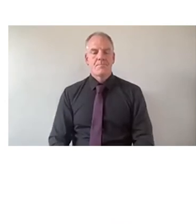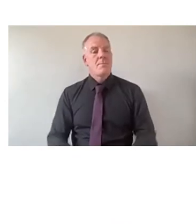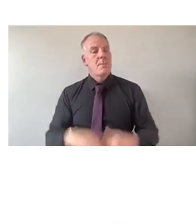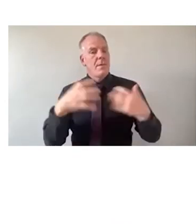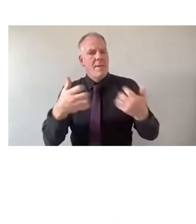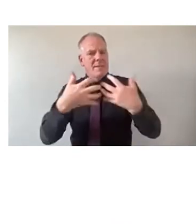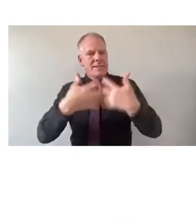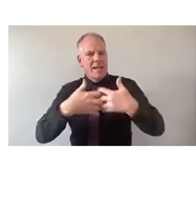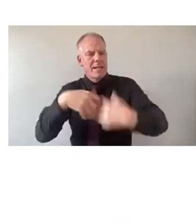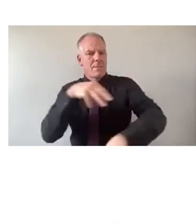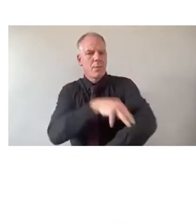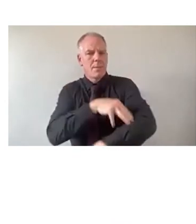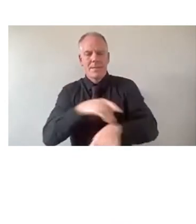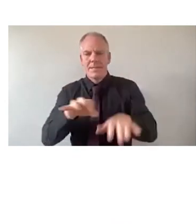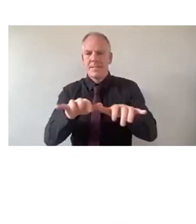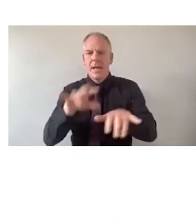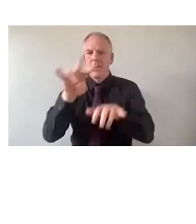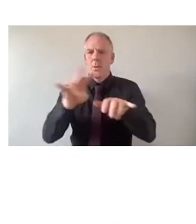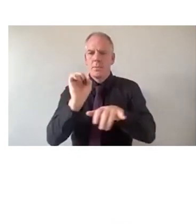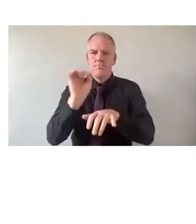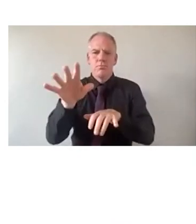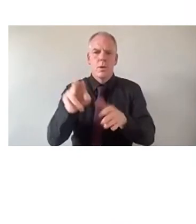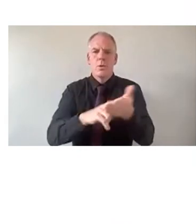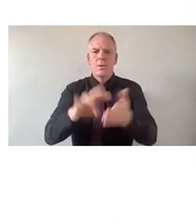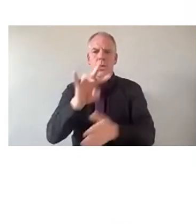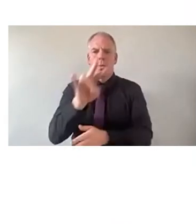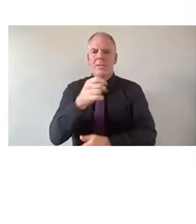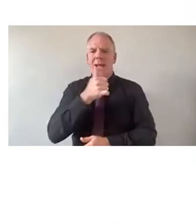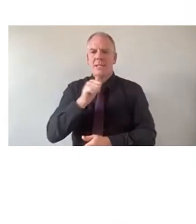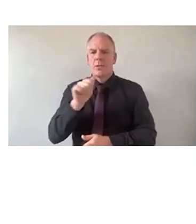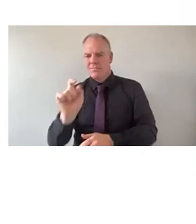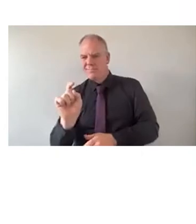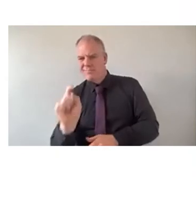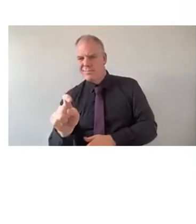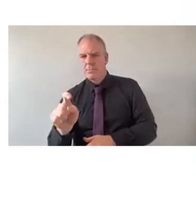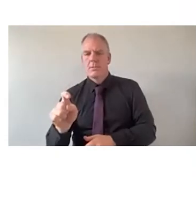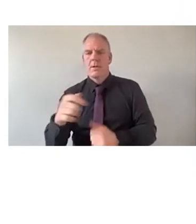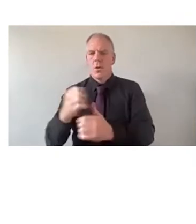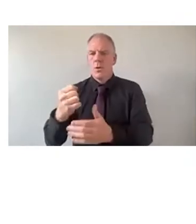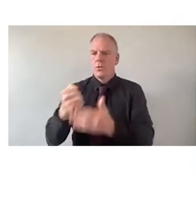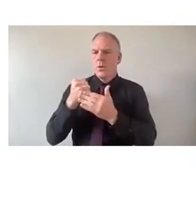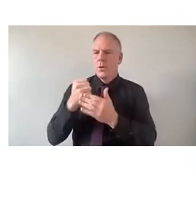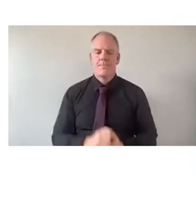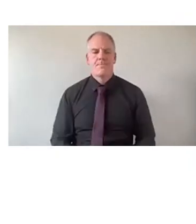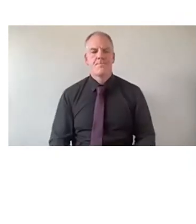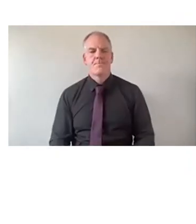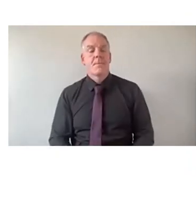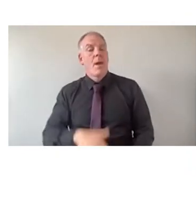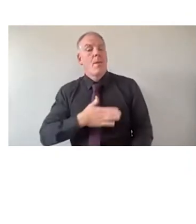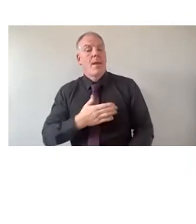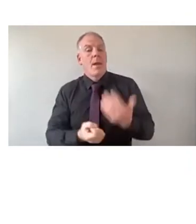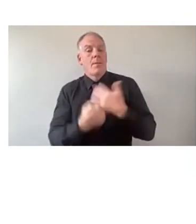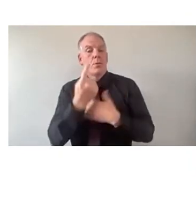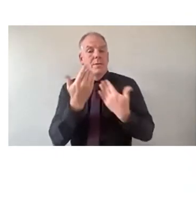afternoon. If you experience any technical problems, you can type your question in using the Q&A button below to seek